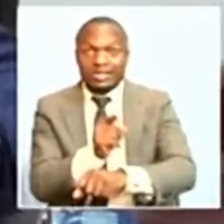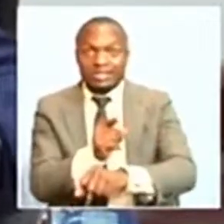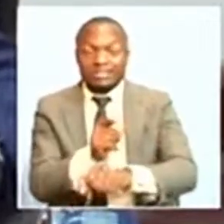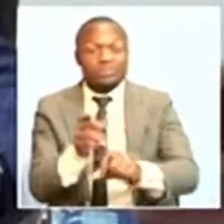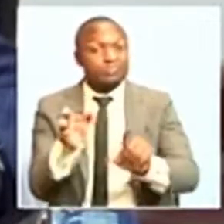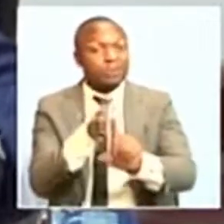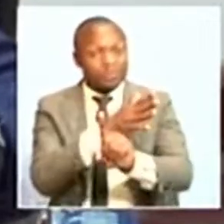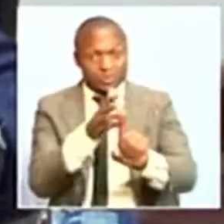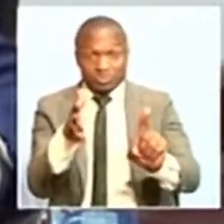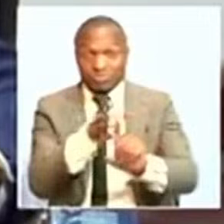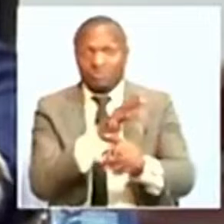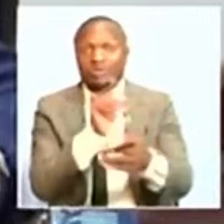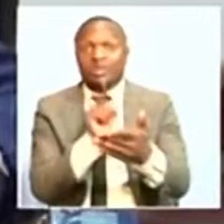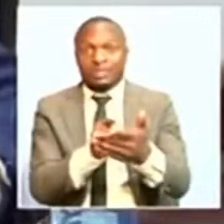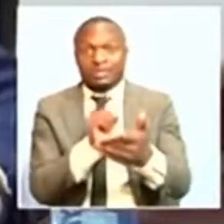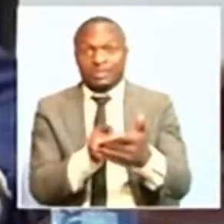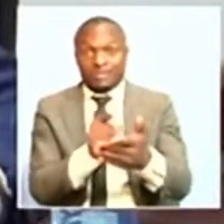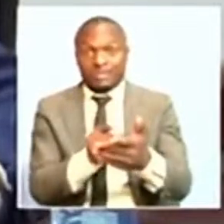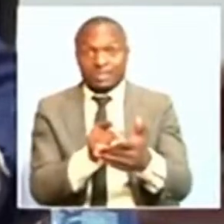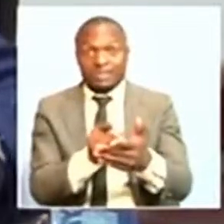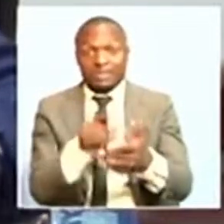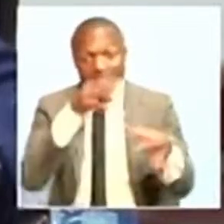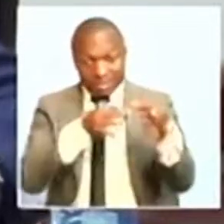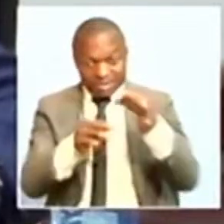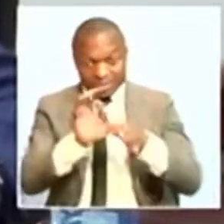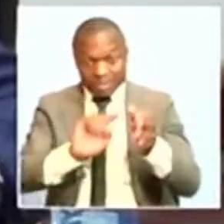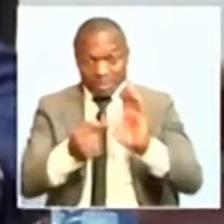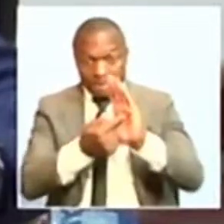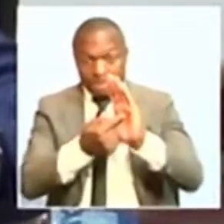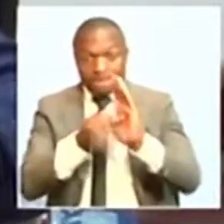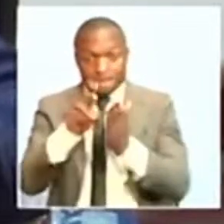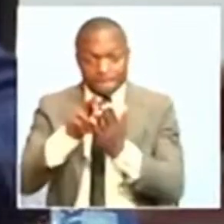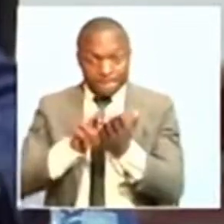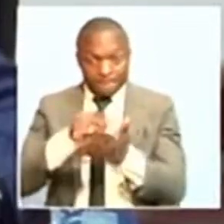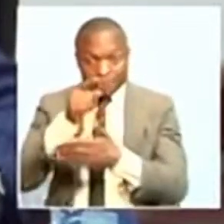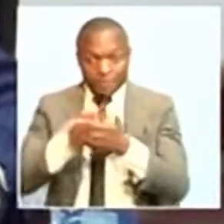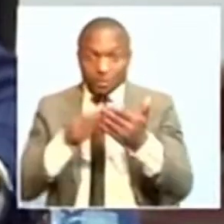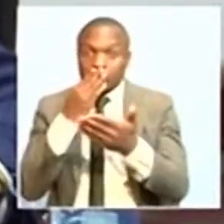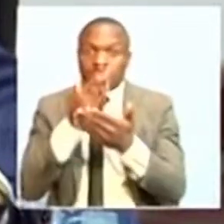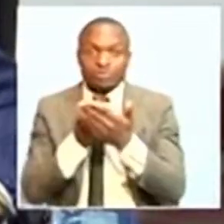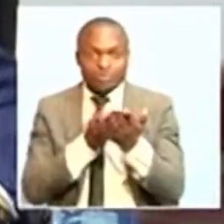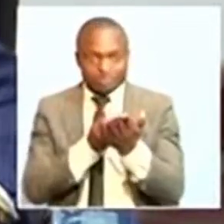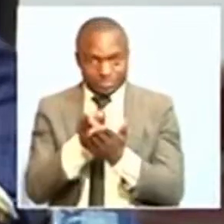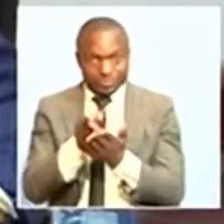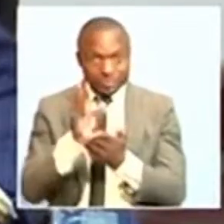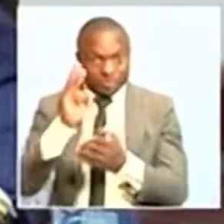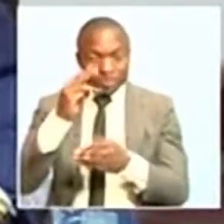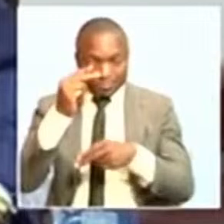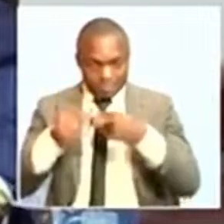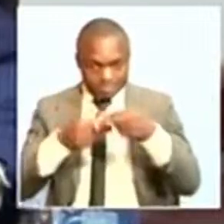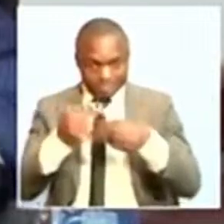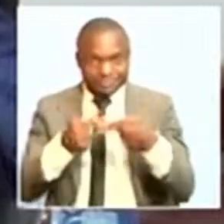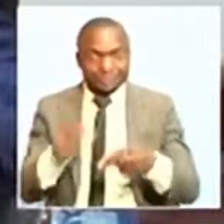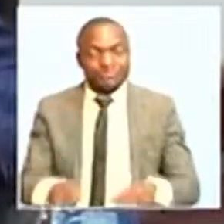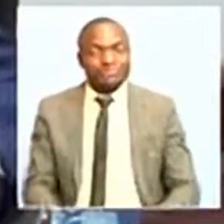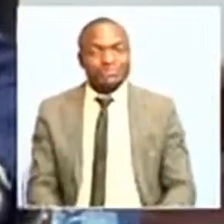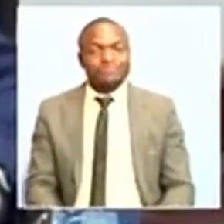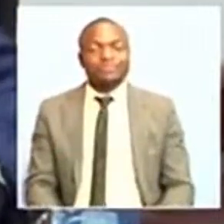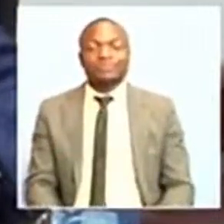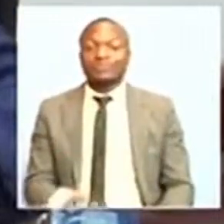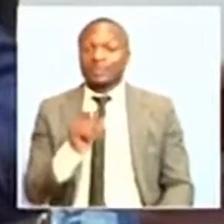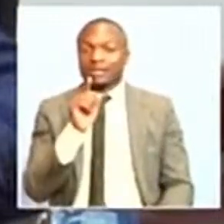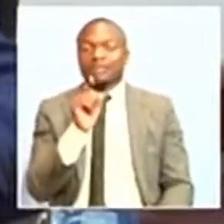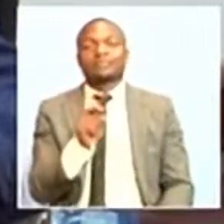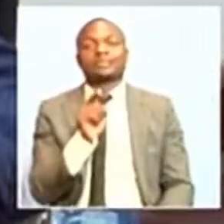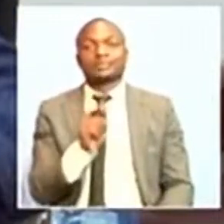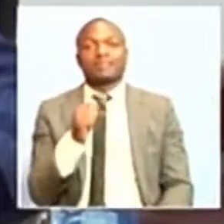So hence underscoring the point for guidelines on what good faith will entail. And that's